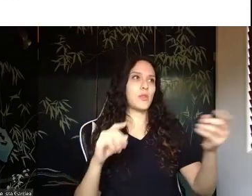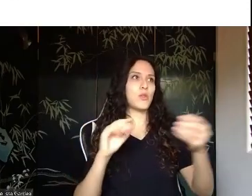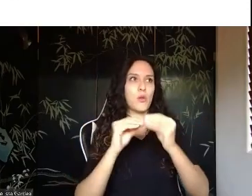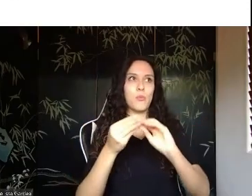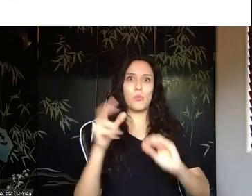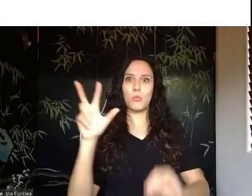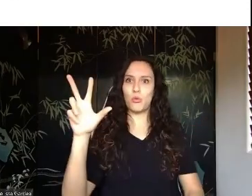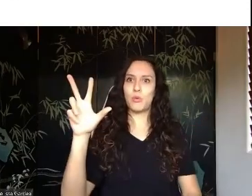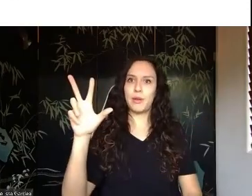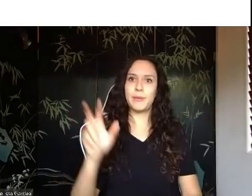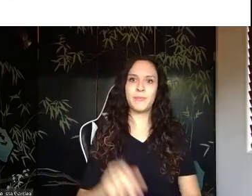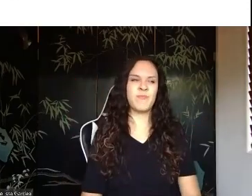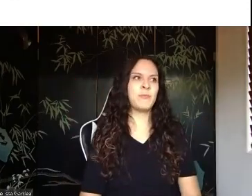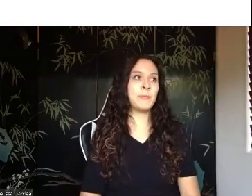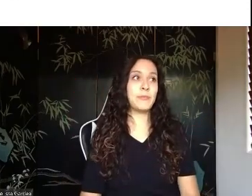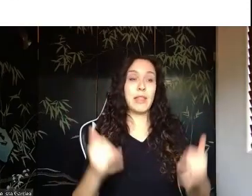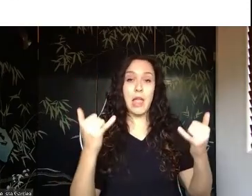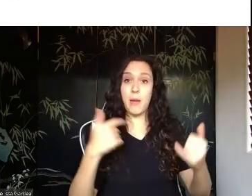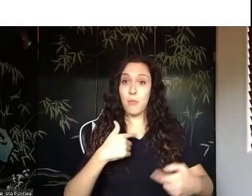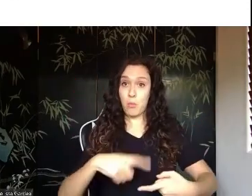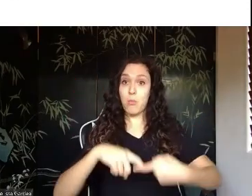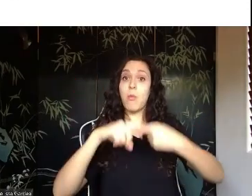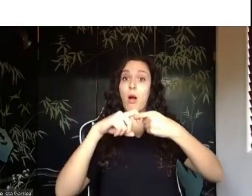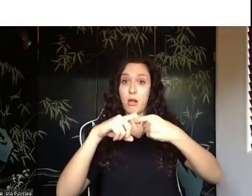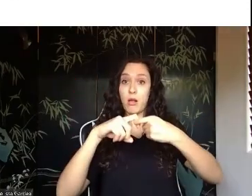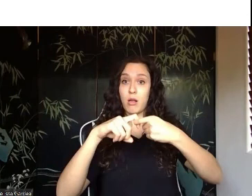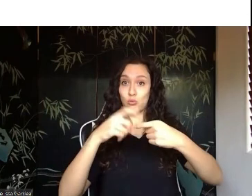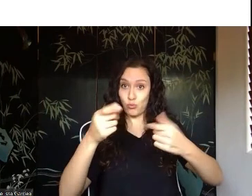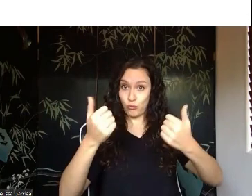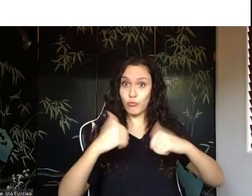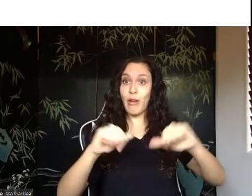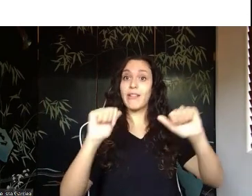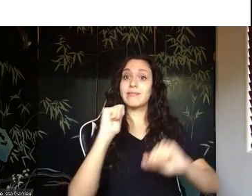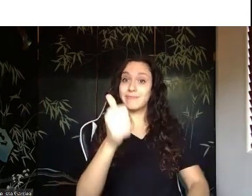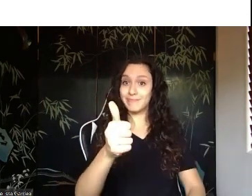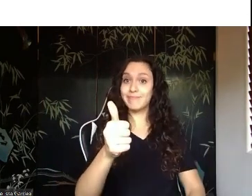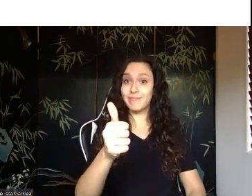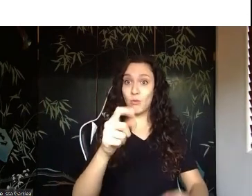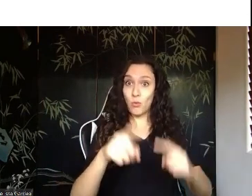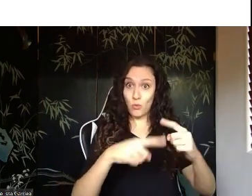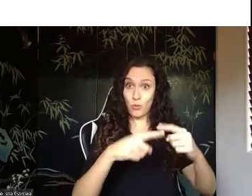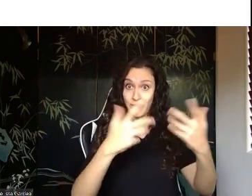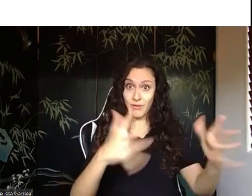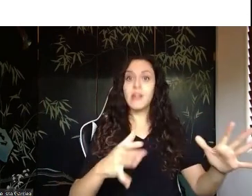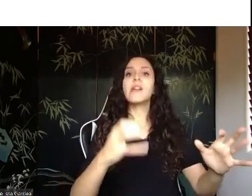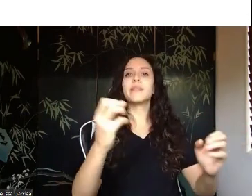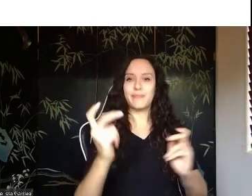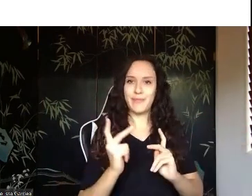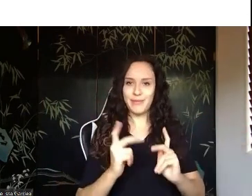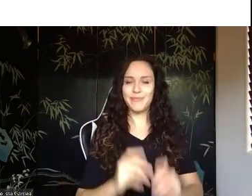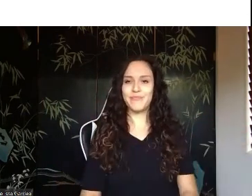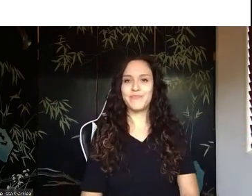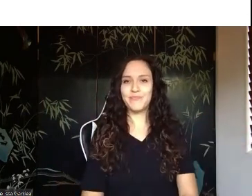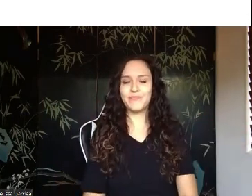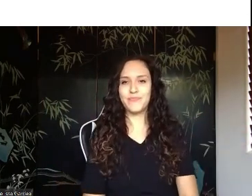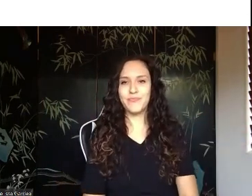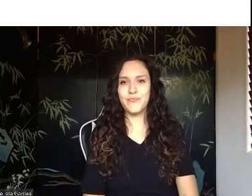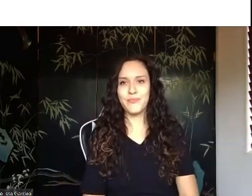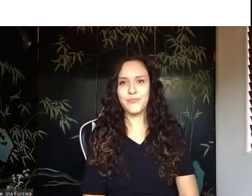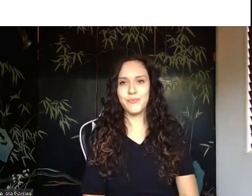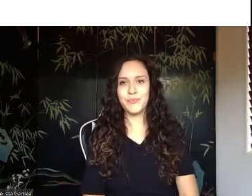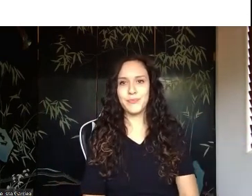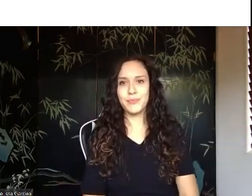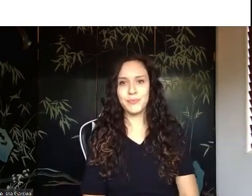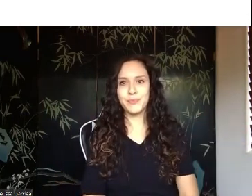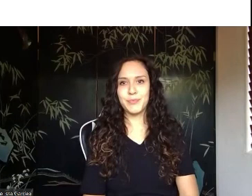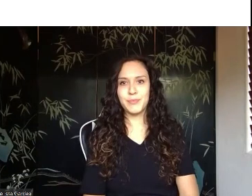one. Identifying proportional relationships in tables. So I'm going to pause right here and I'm going to let you go ahead and try this and